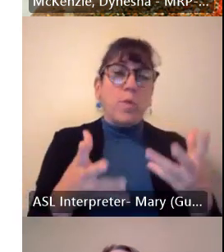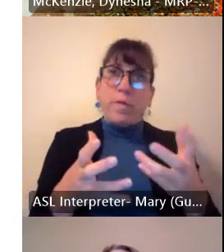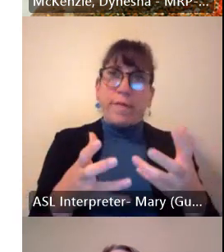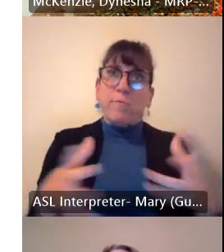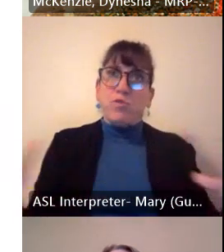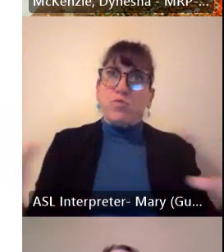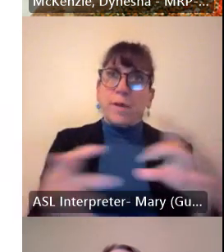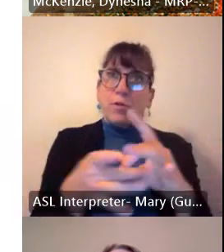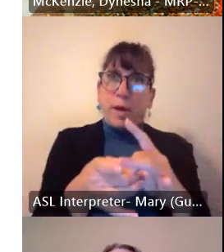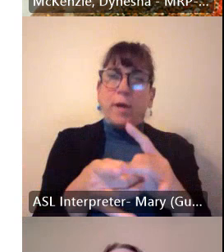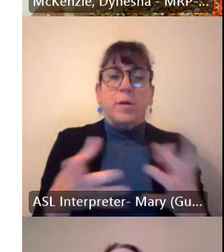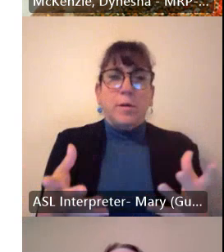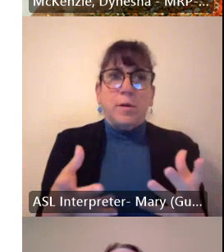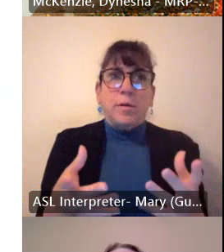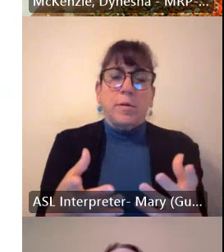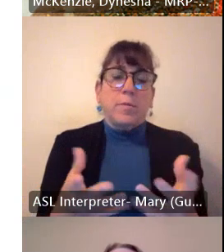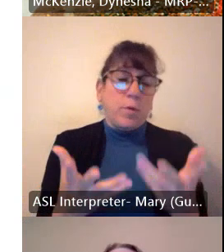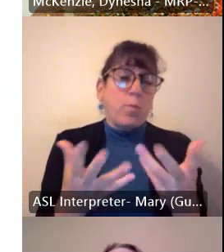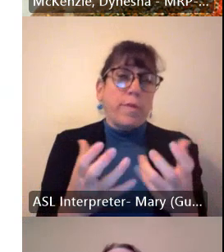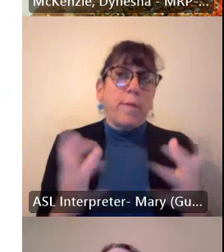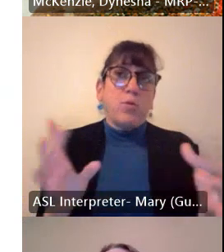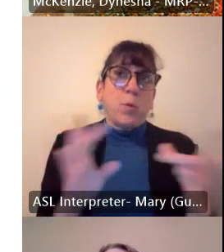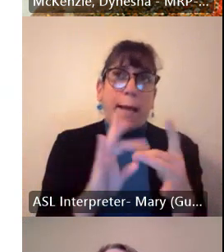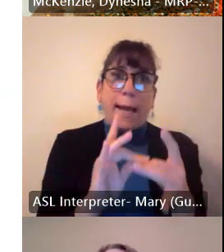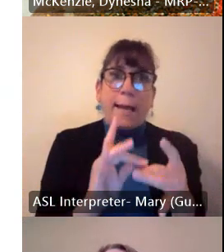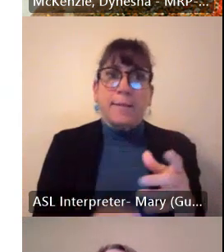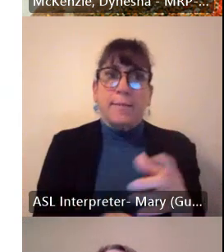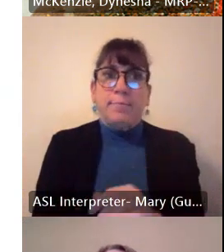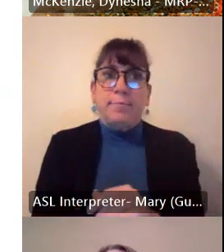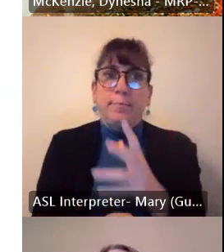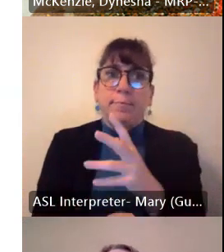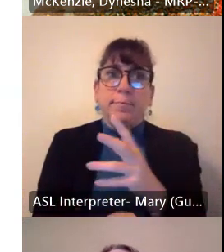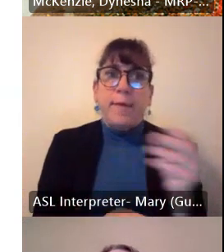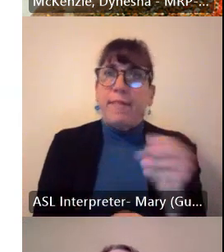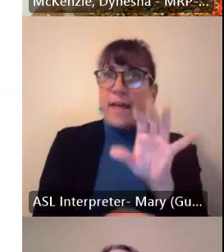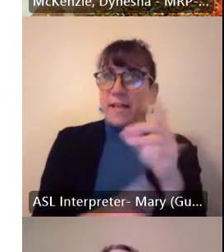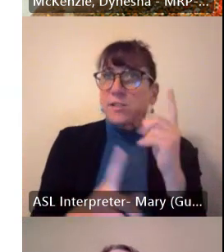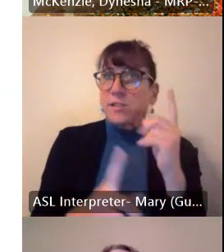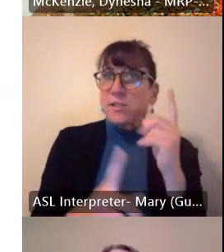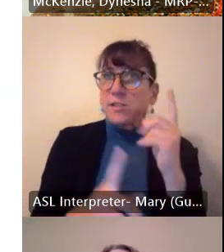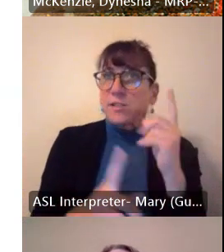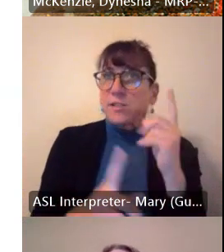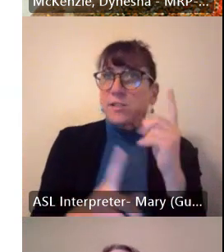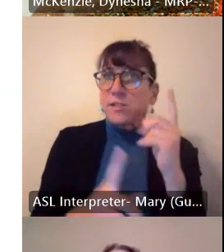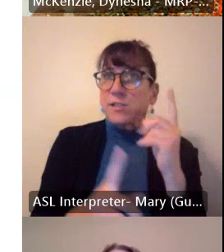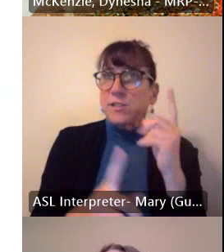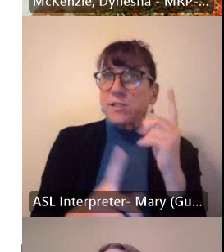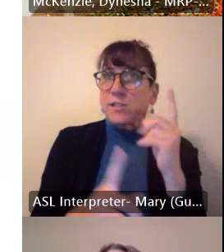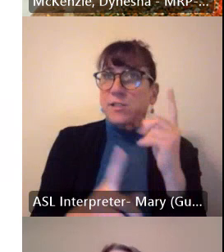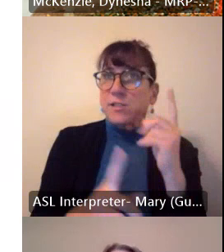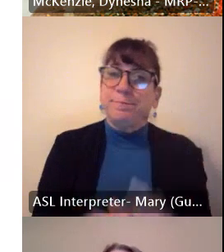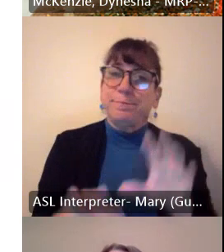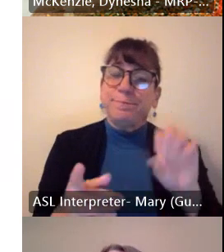intersect. We want them to be connected. And that's the goal. Courtney?